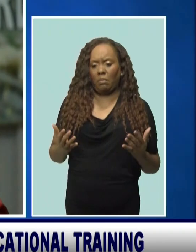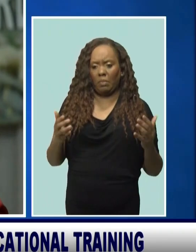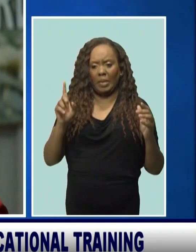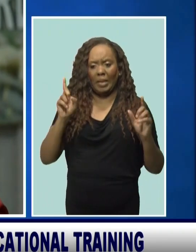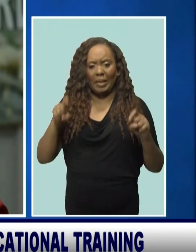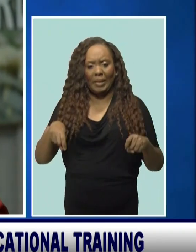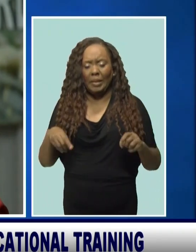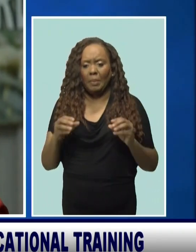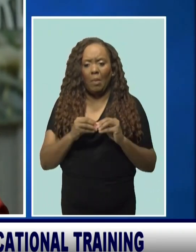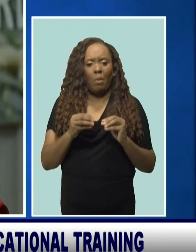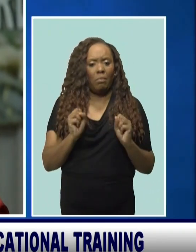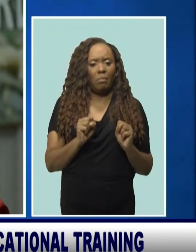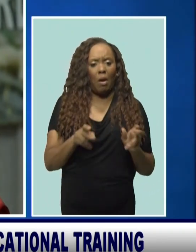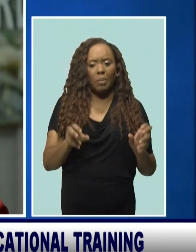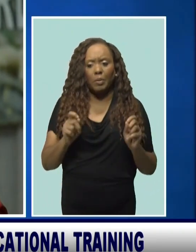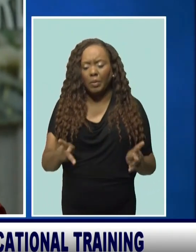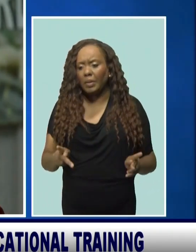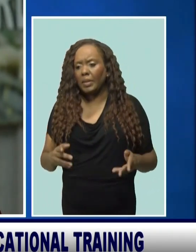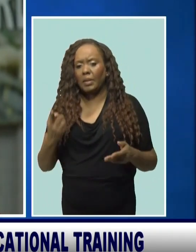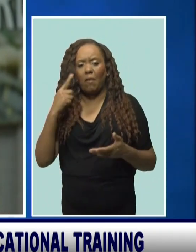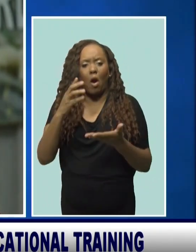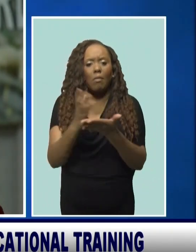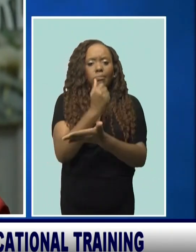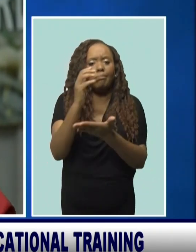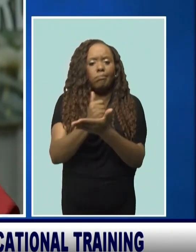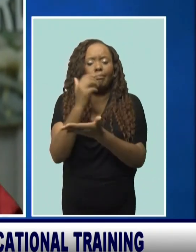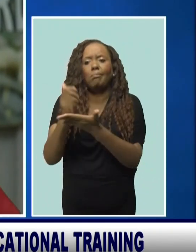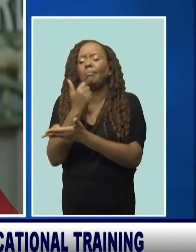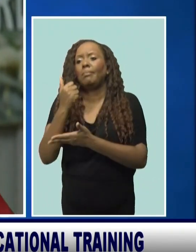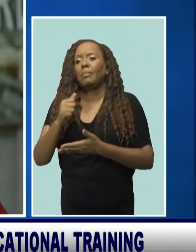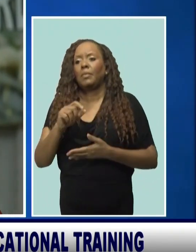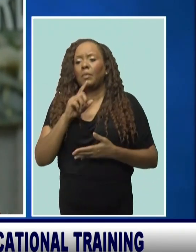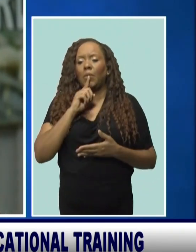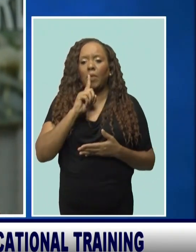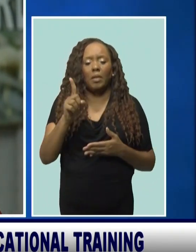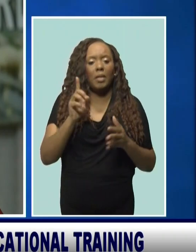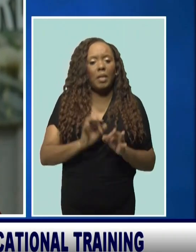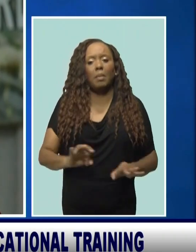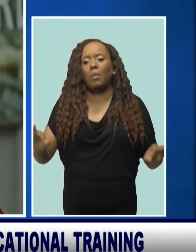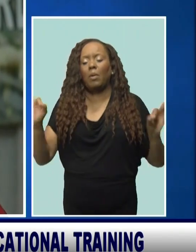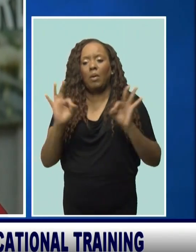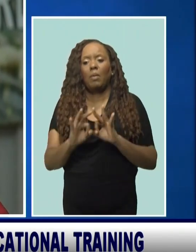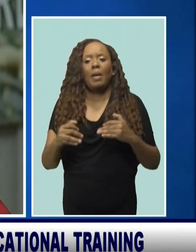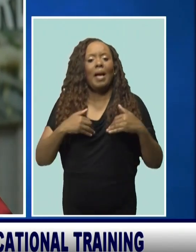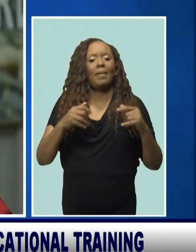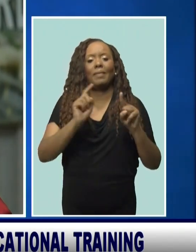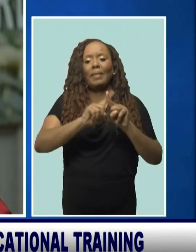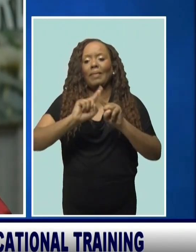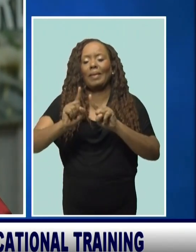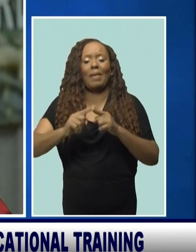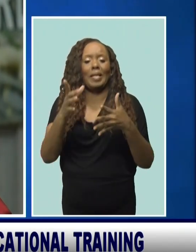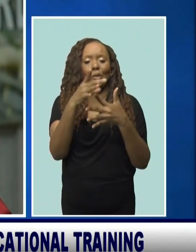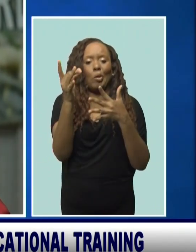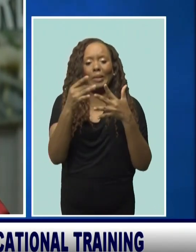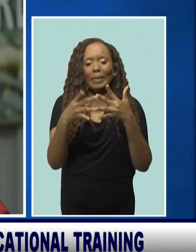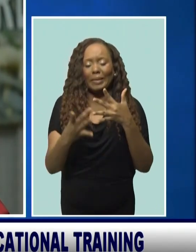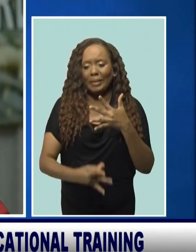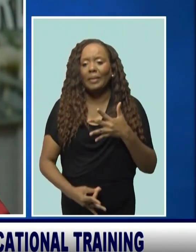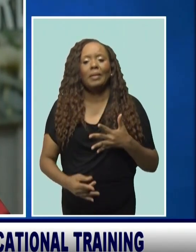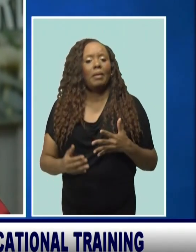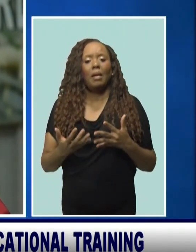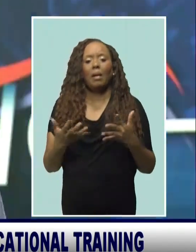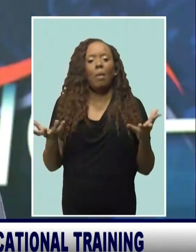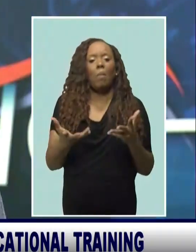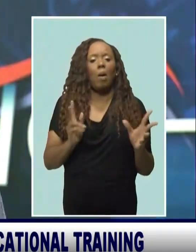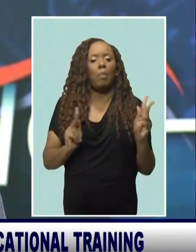opportunities are growing, and so it is vital that we explore more career options based on individual